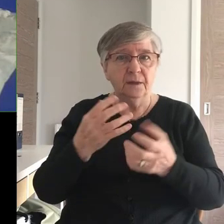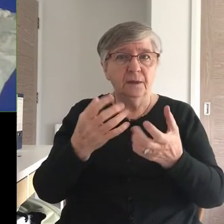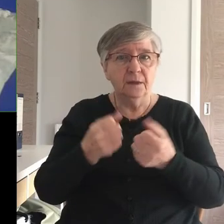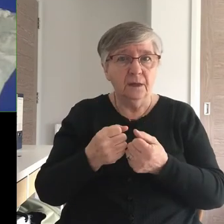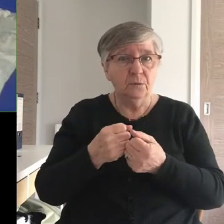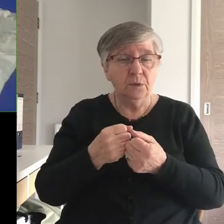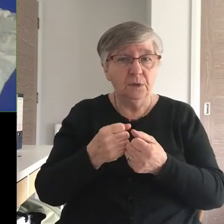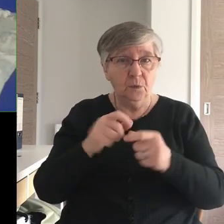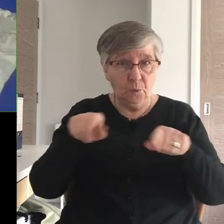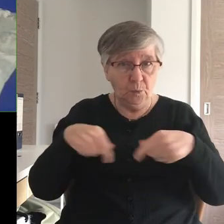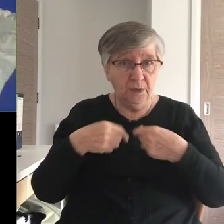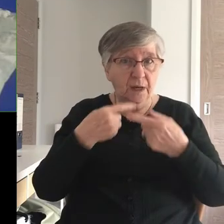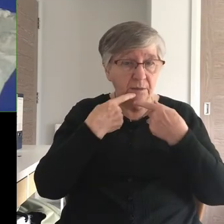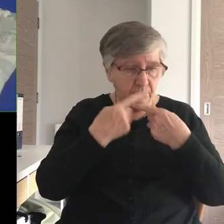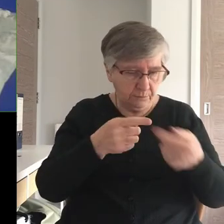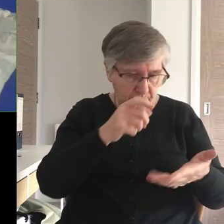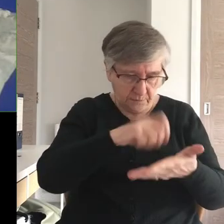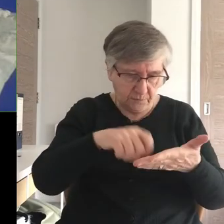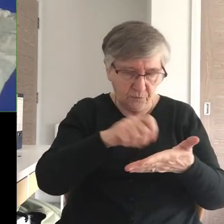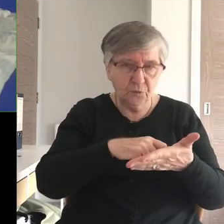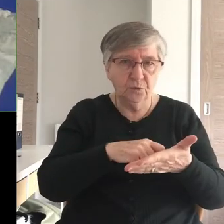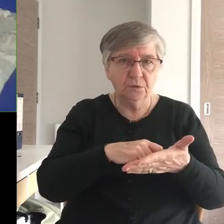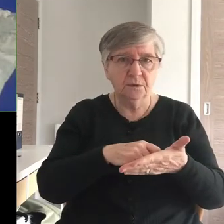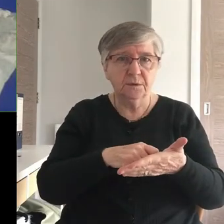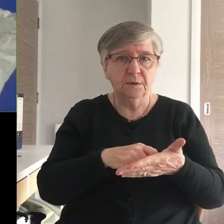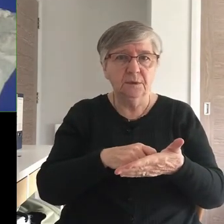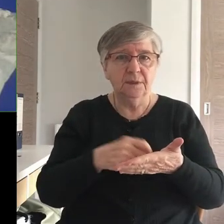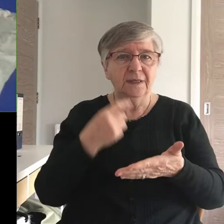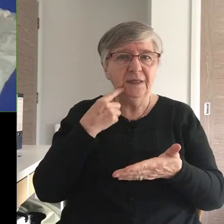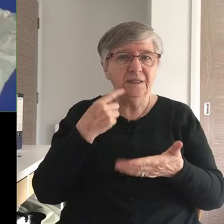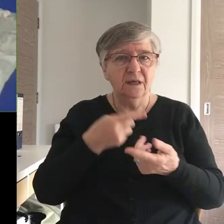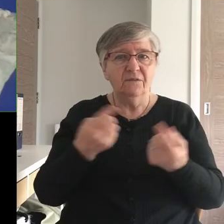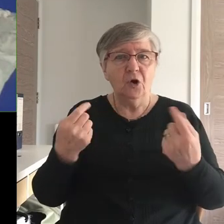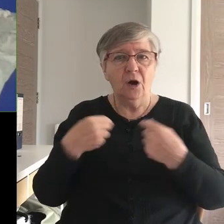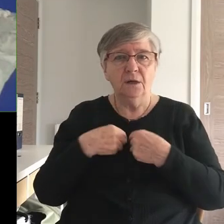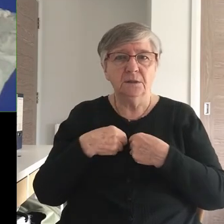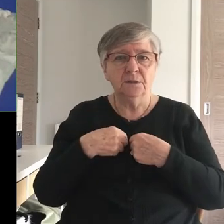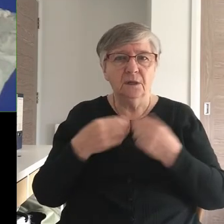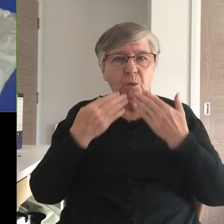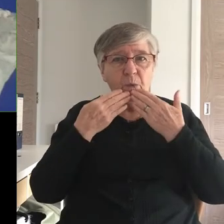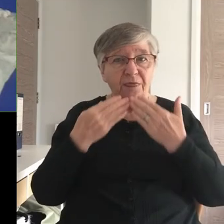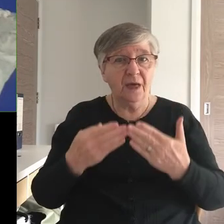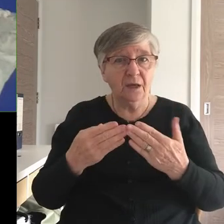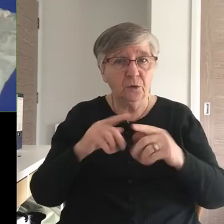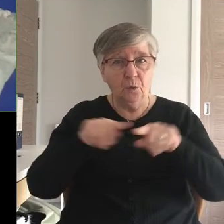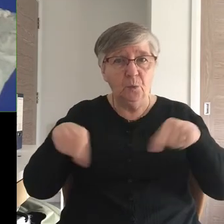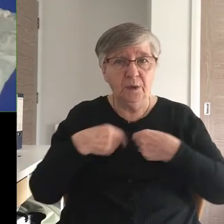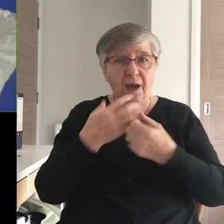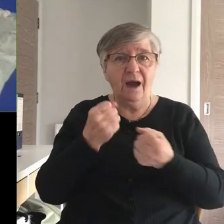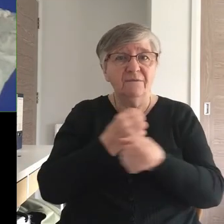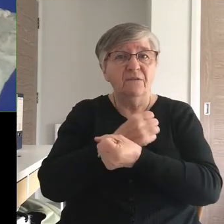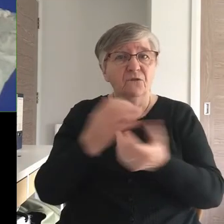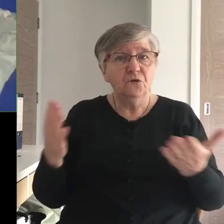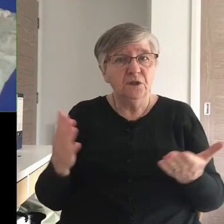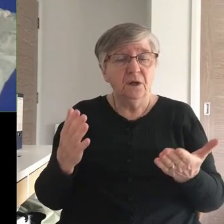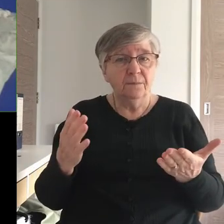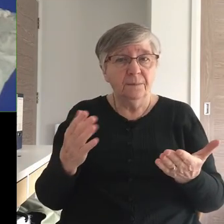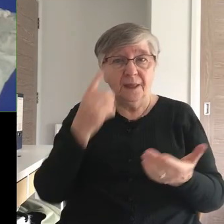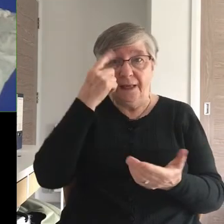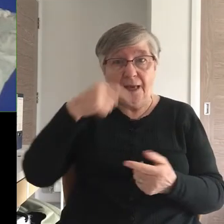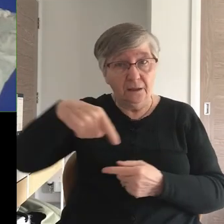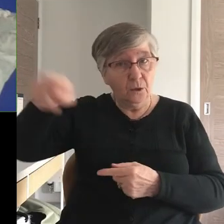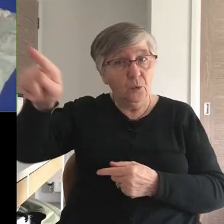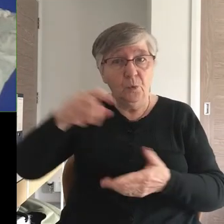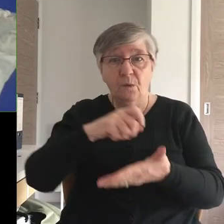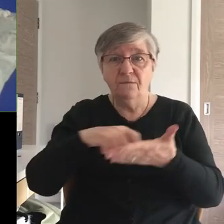to have our voice registered in the political landscape. We thank you for that liberty and the joy of being able to